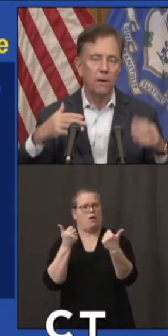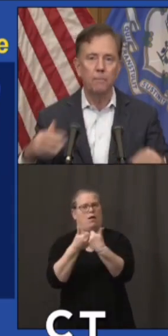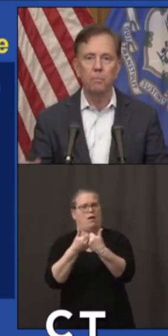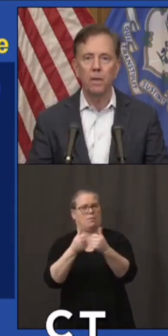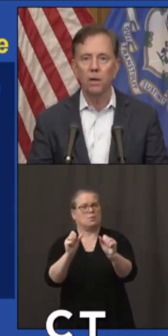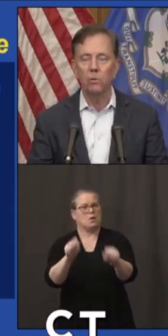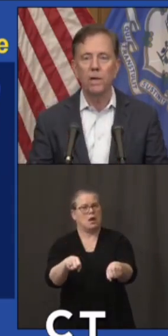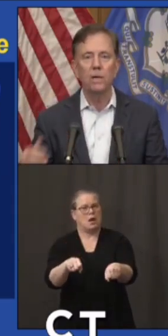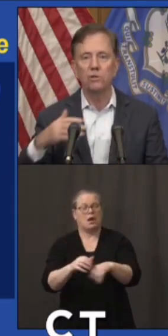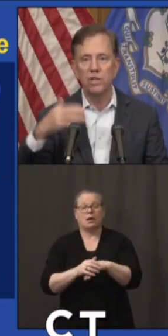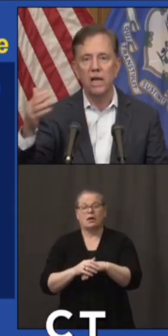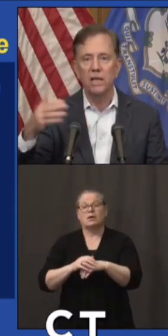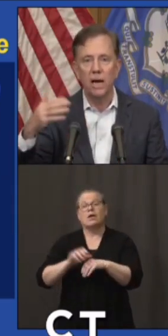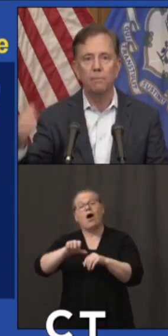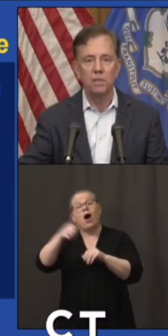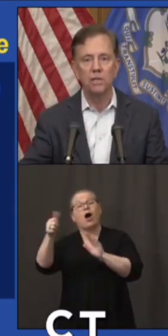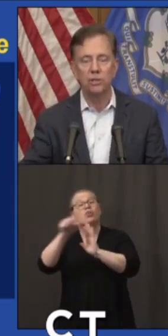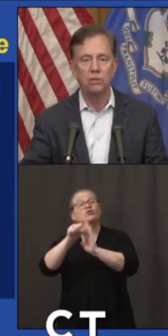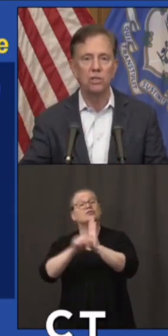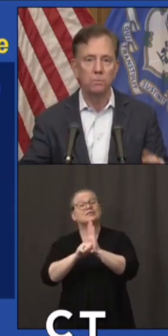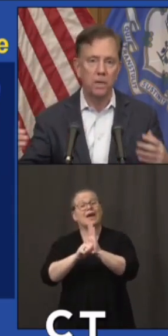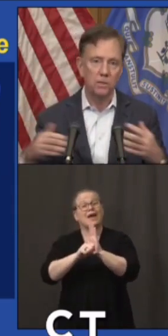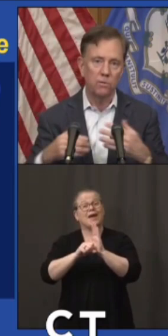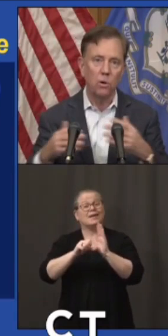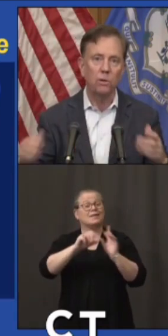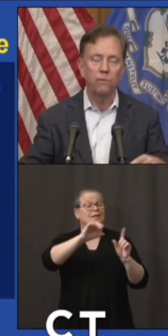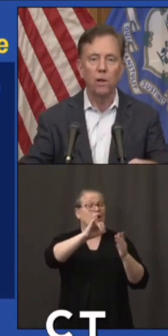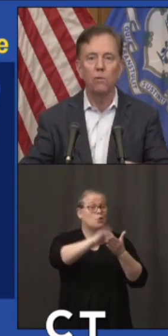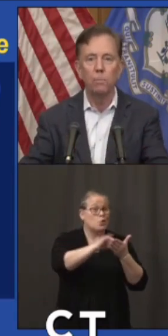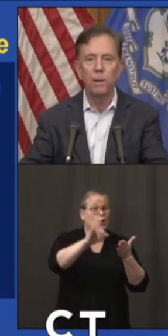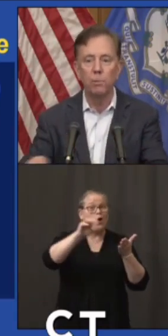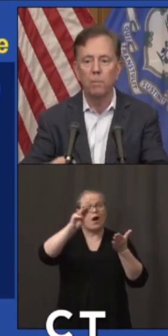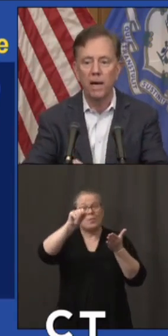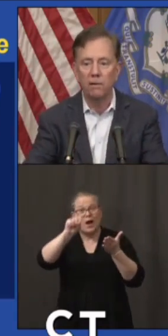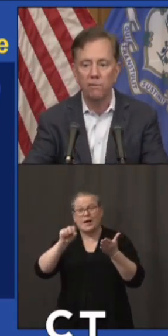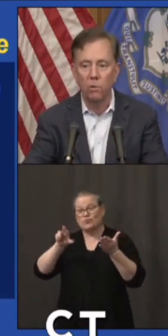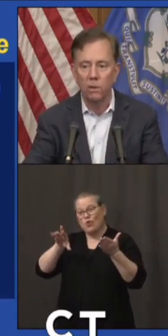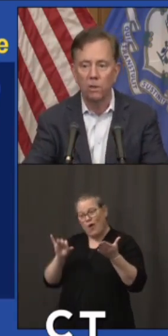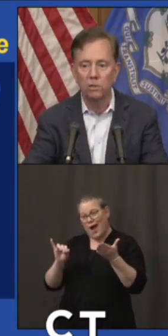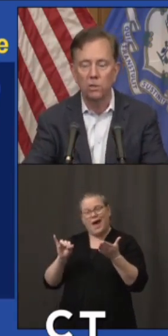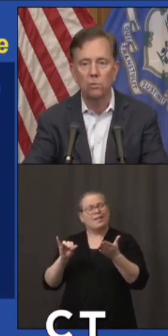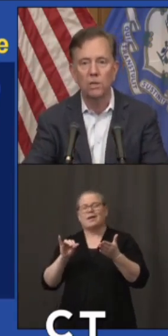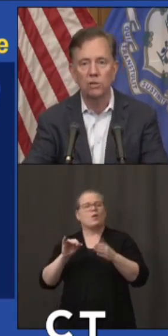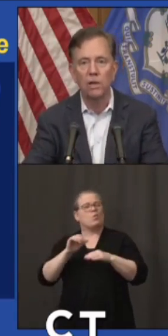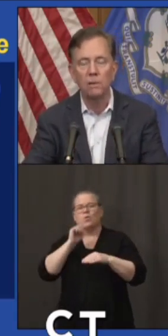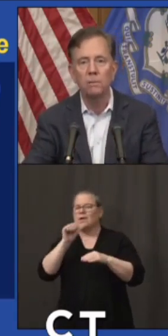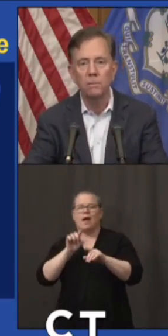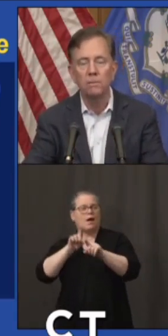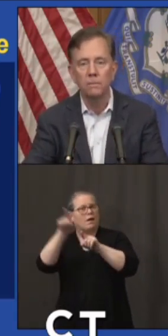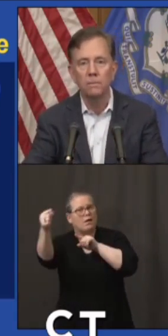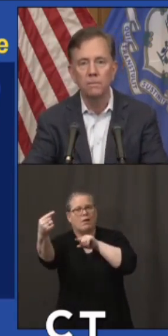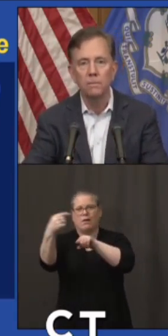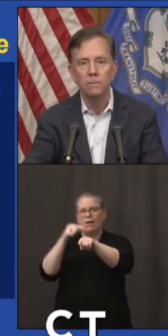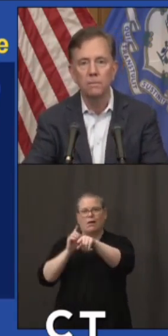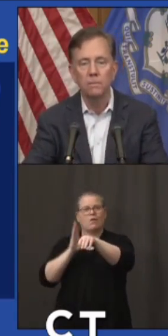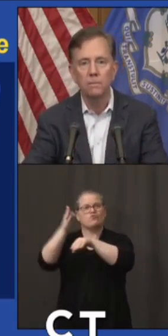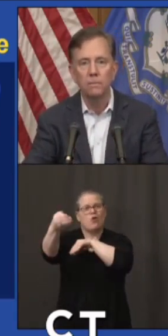have, interstate competition just because of all the flow of people back and forth. It looks a little risky.